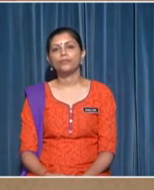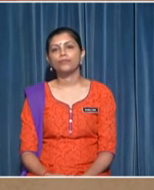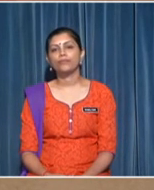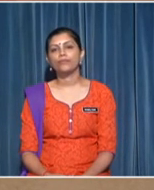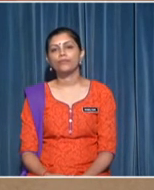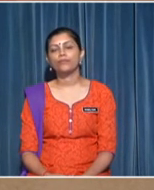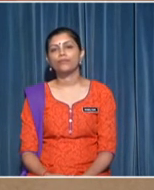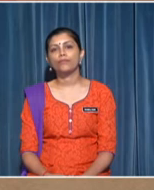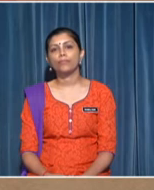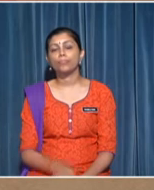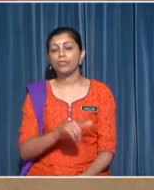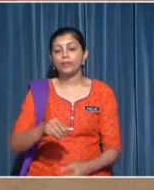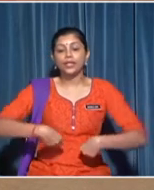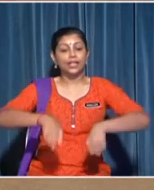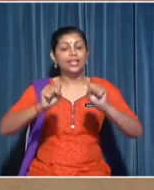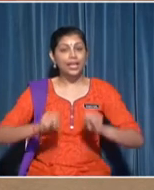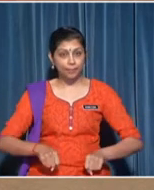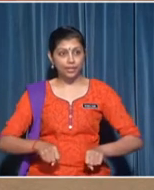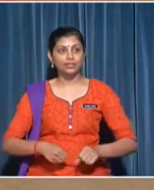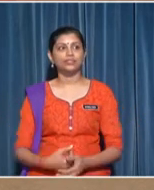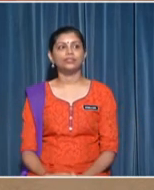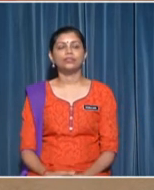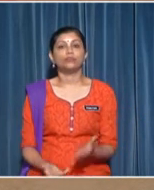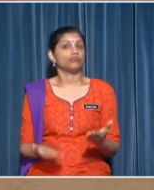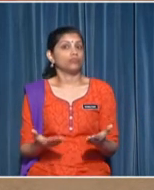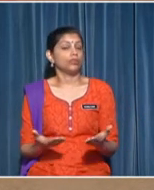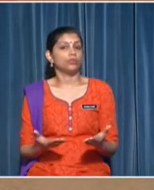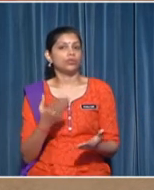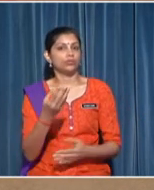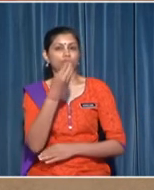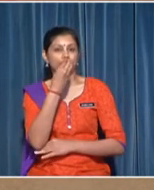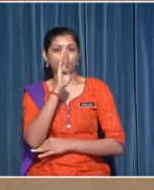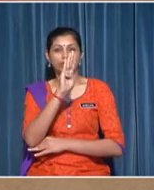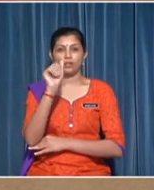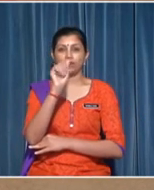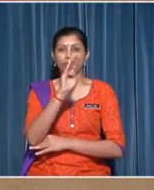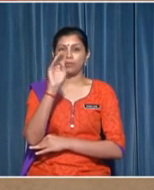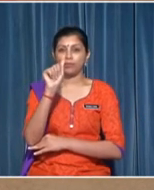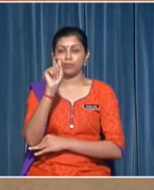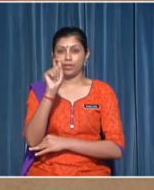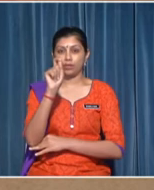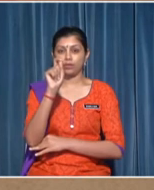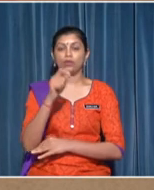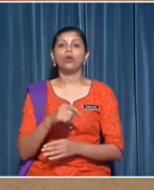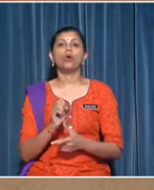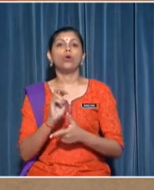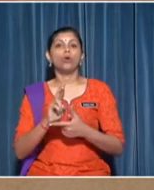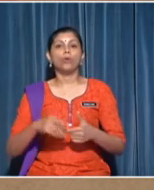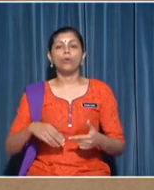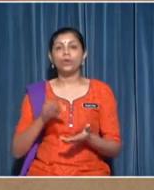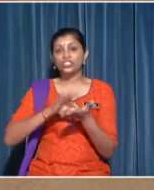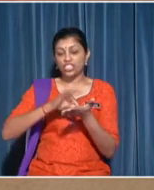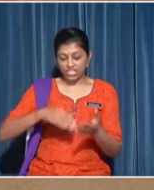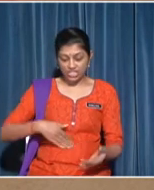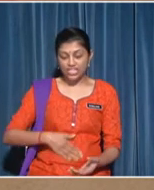the strands of a carpet, or if you have eaten chicken tripe, or babat, or perut ayam, the villi